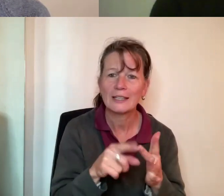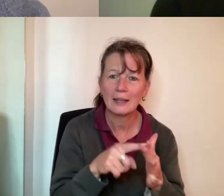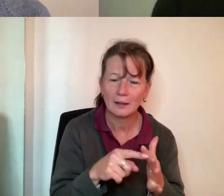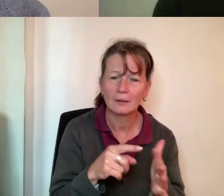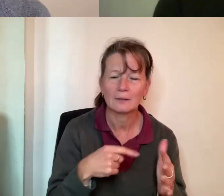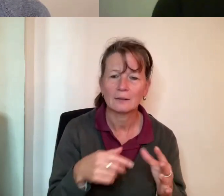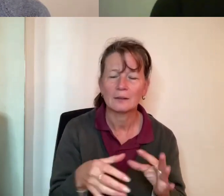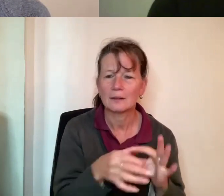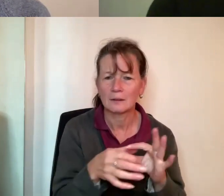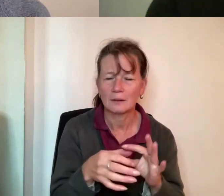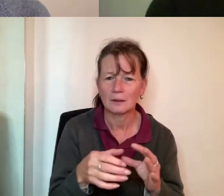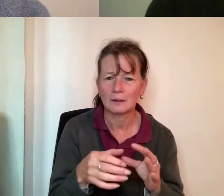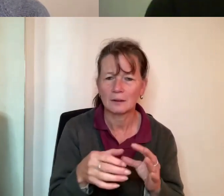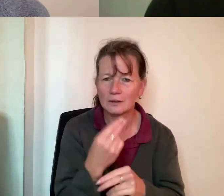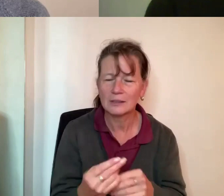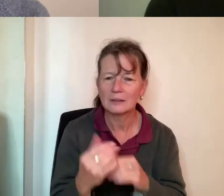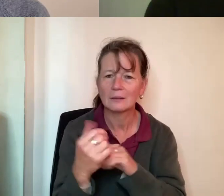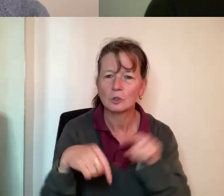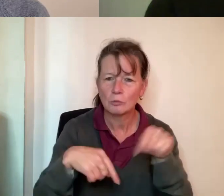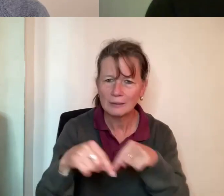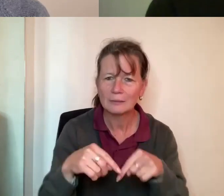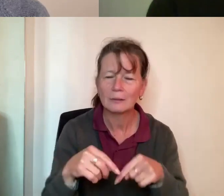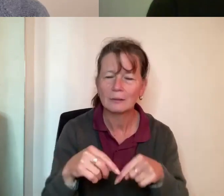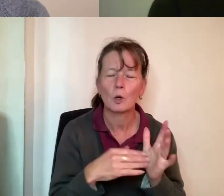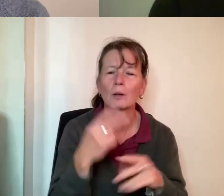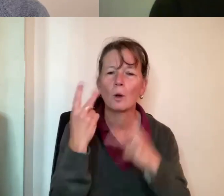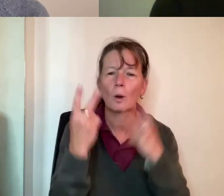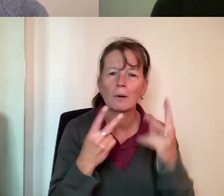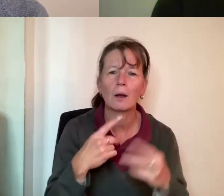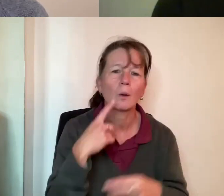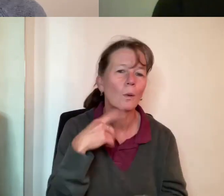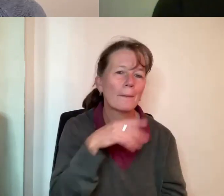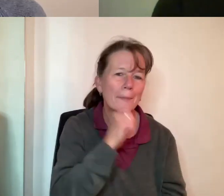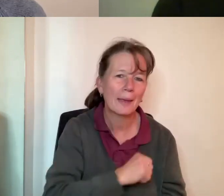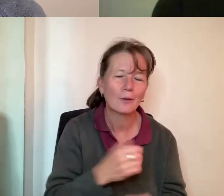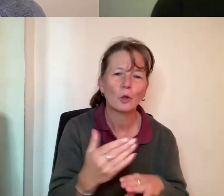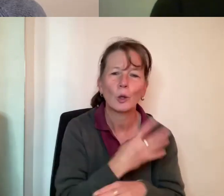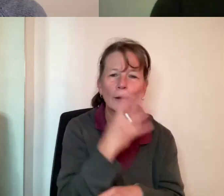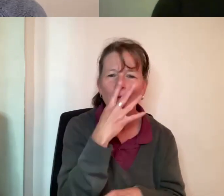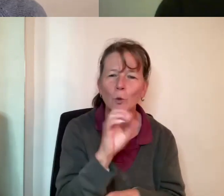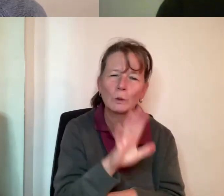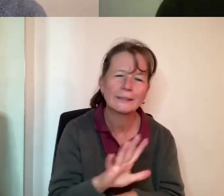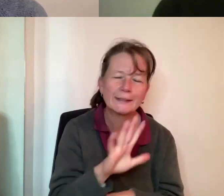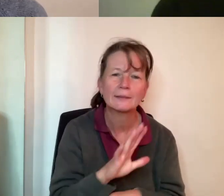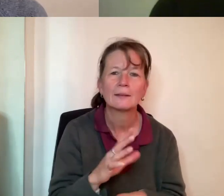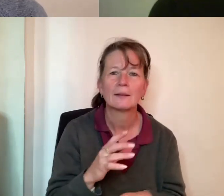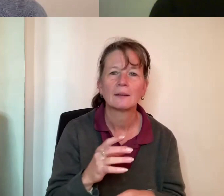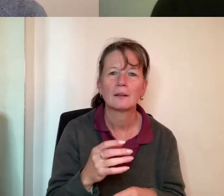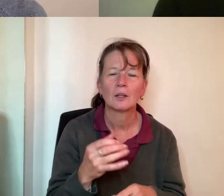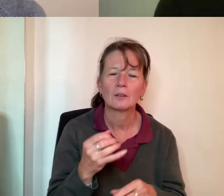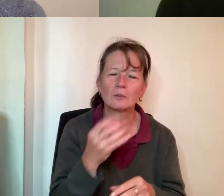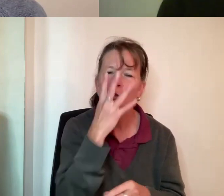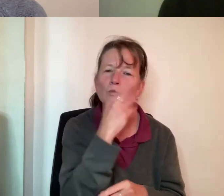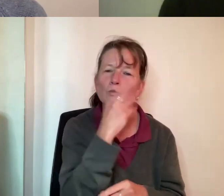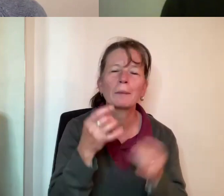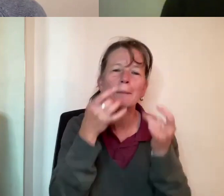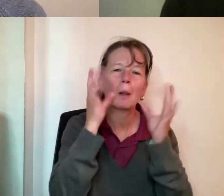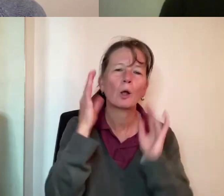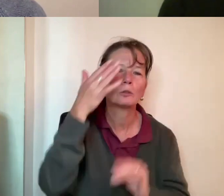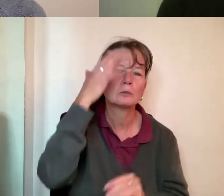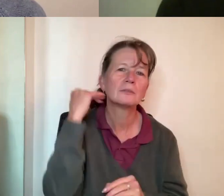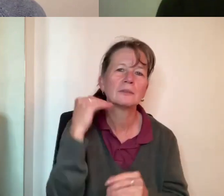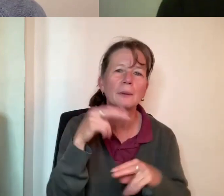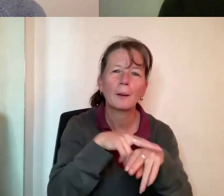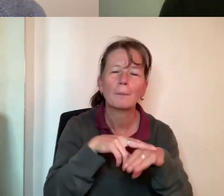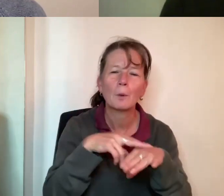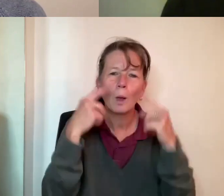Opera. I'm a white man in his early 40s. I've got strawberry blonde hair and blue eyes,